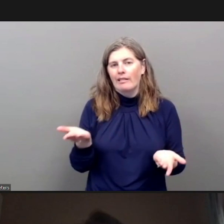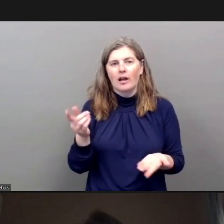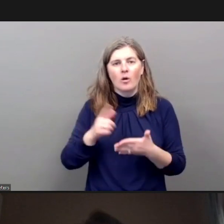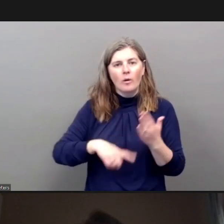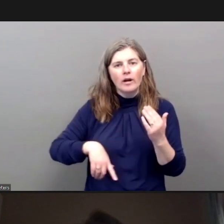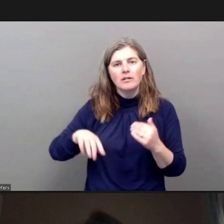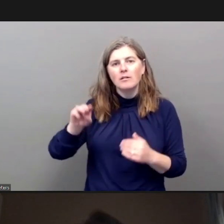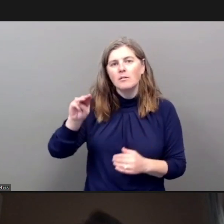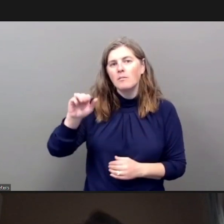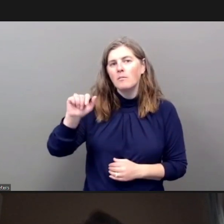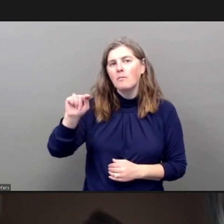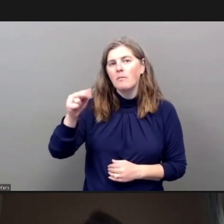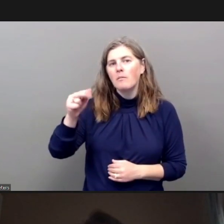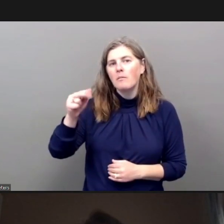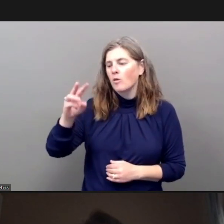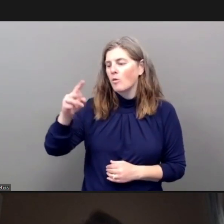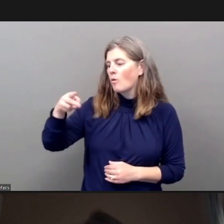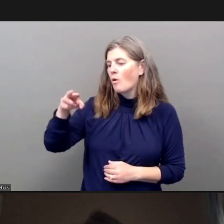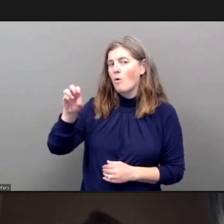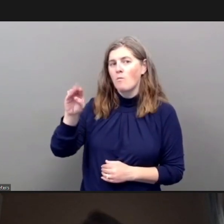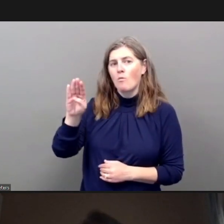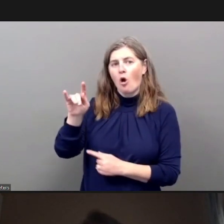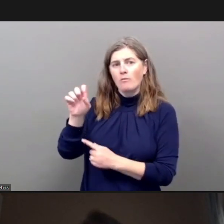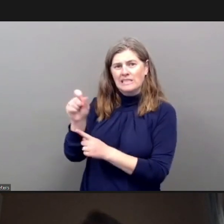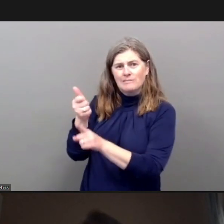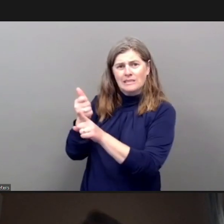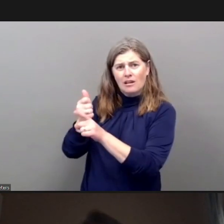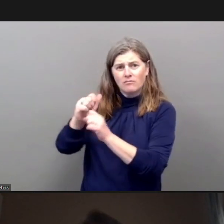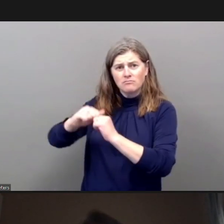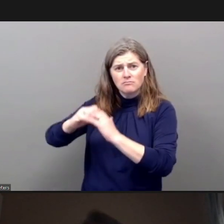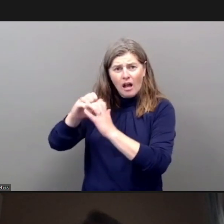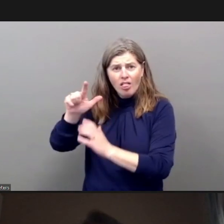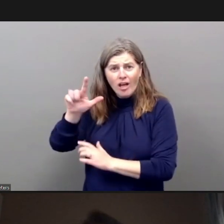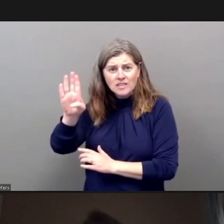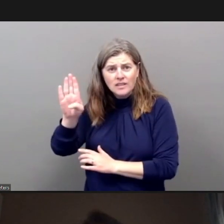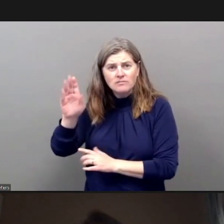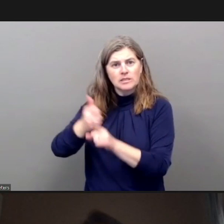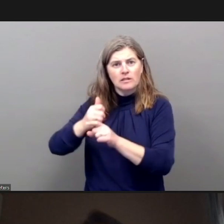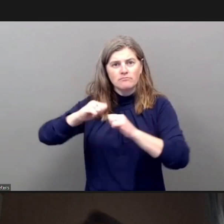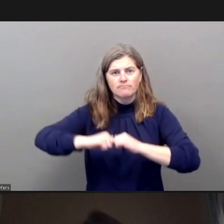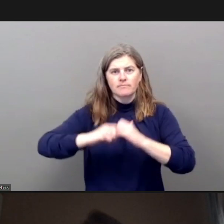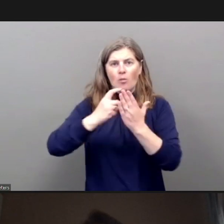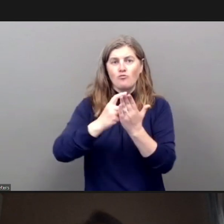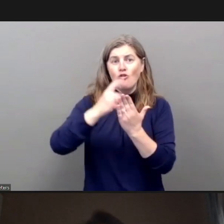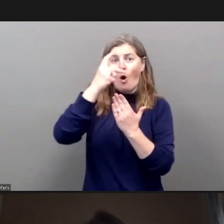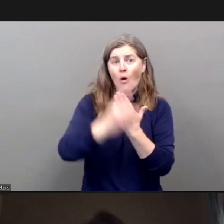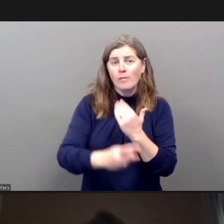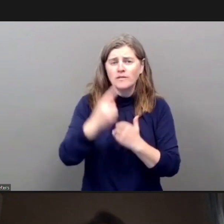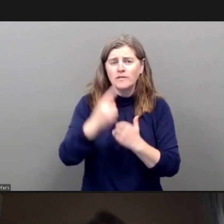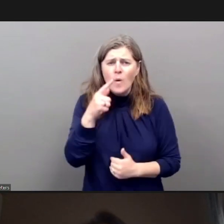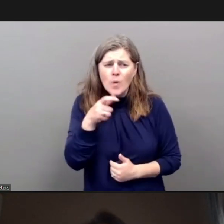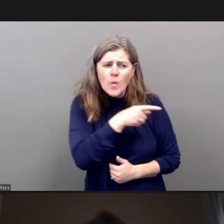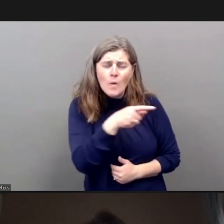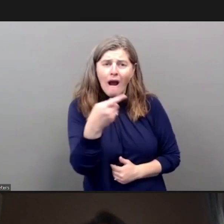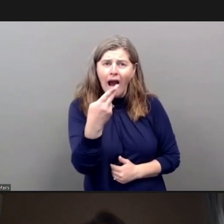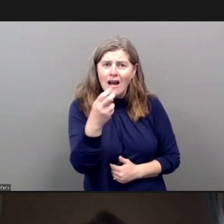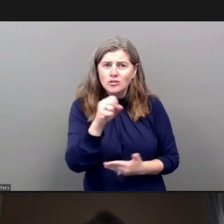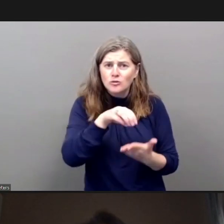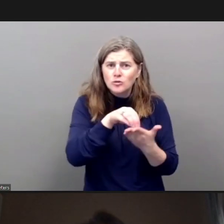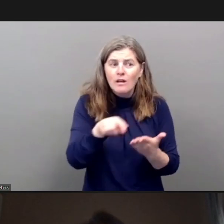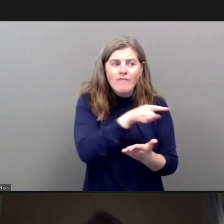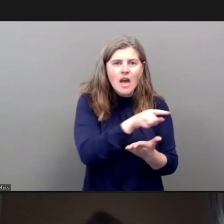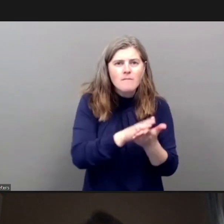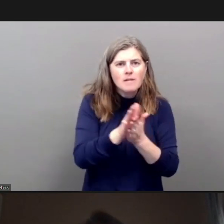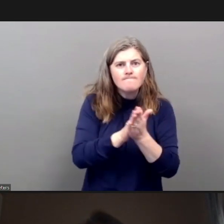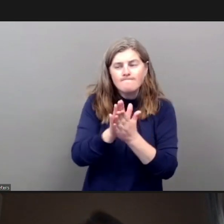is doing in Las Vegas of having programs for high school students to get them really interested in healthcare careers. And some of them